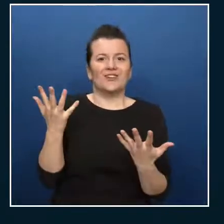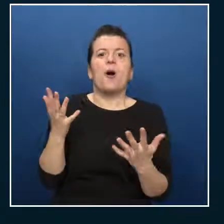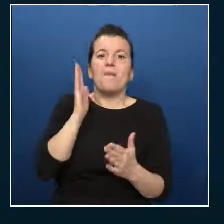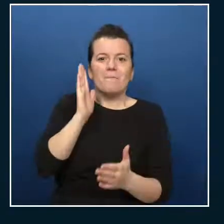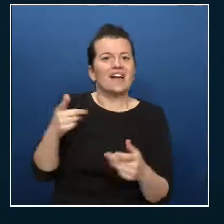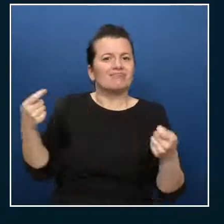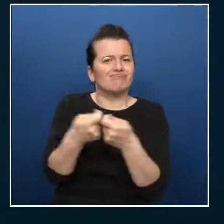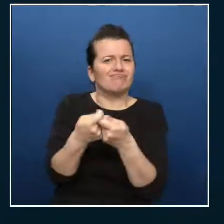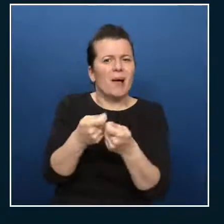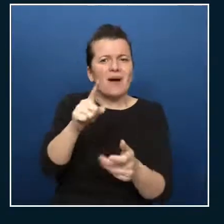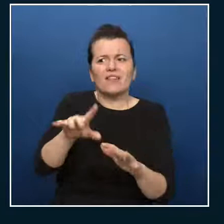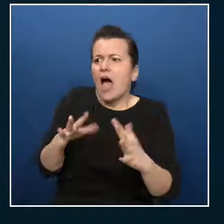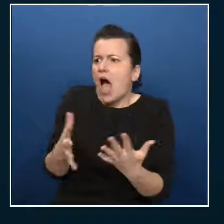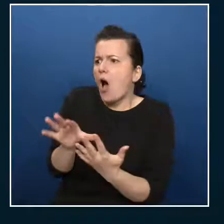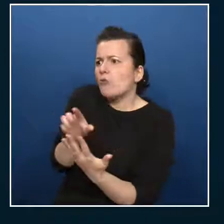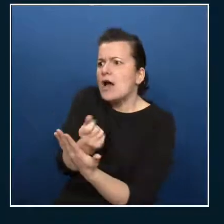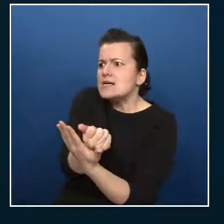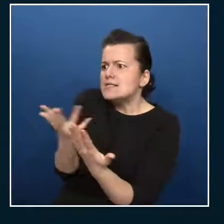Um,